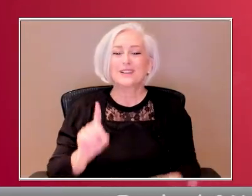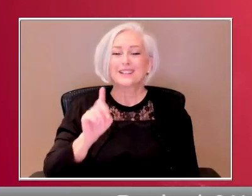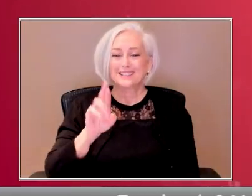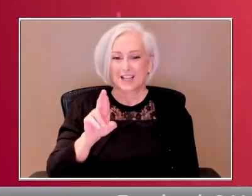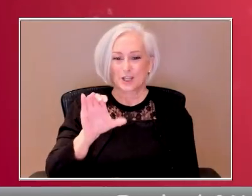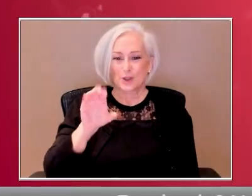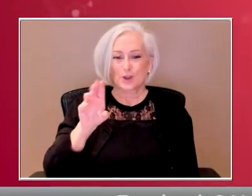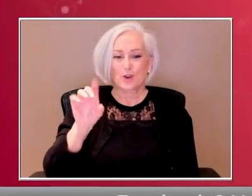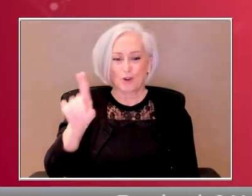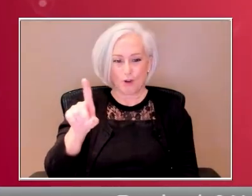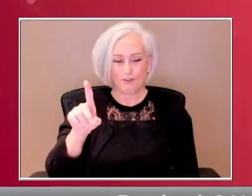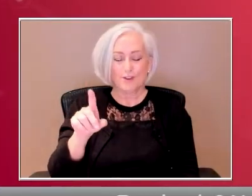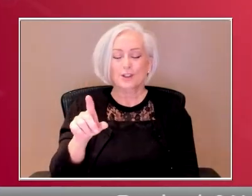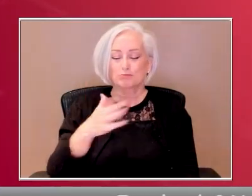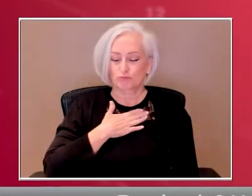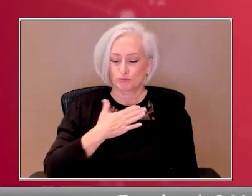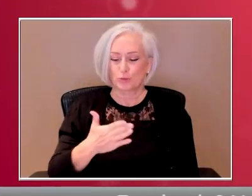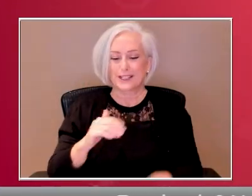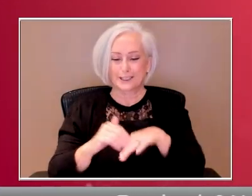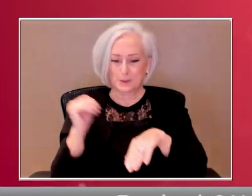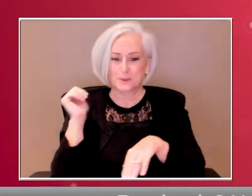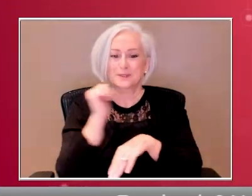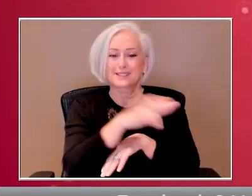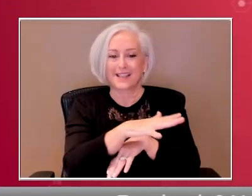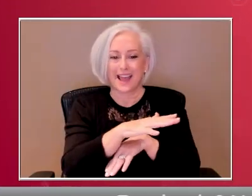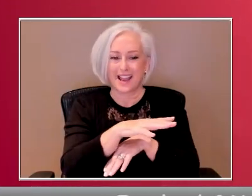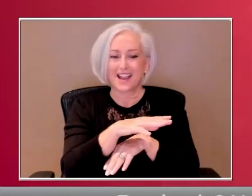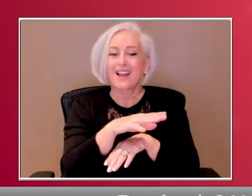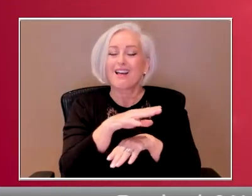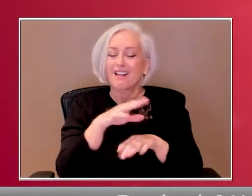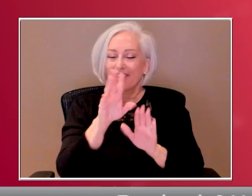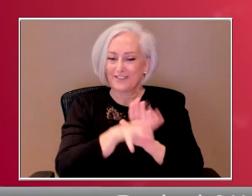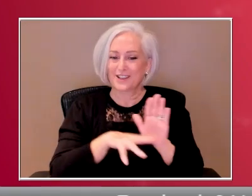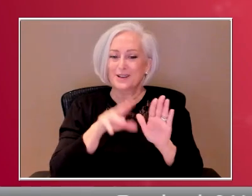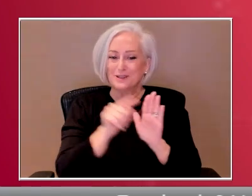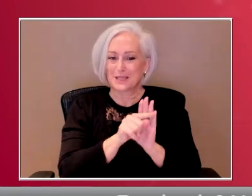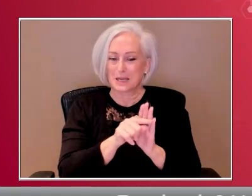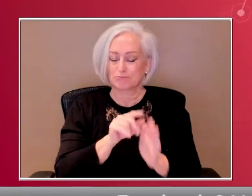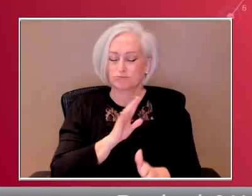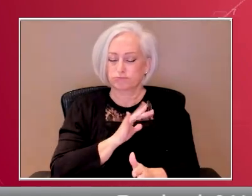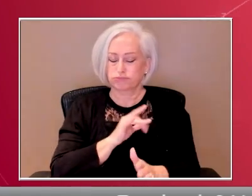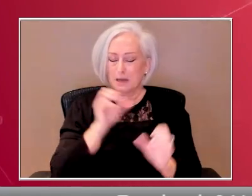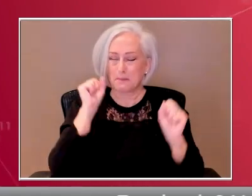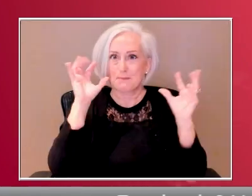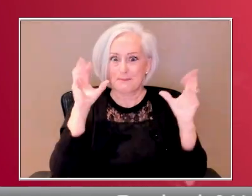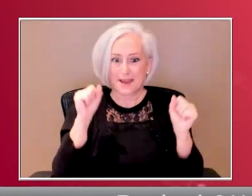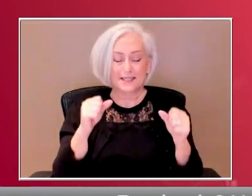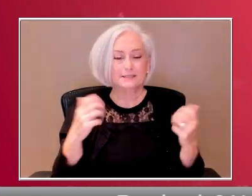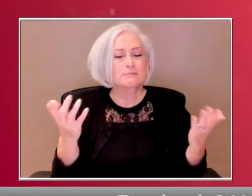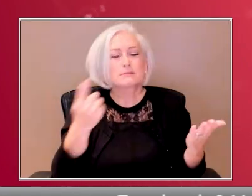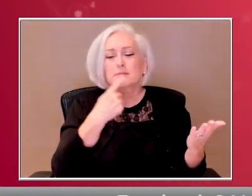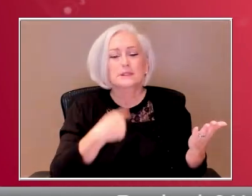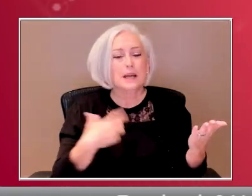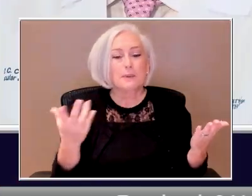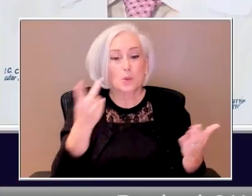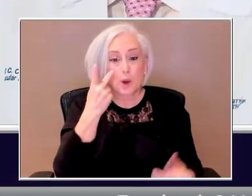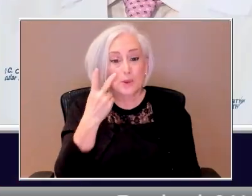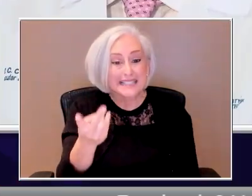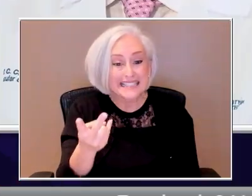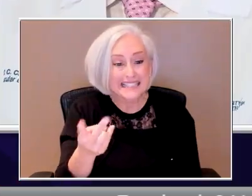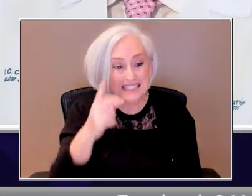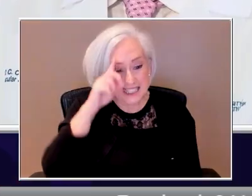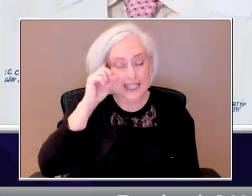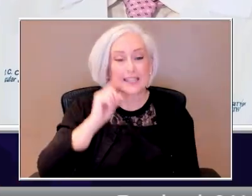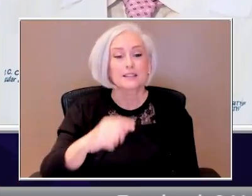this my way, and So great. I'm amazed by it. I really am. What are we looking at here, Dr. Crawford? Yeah, so we're looking from the head